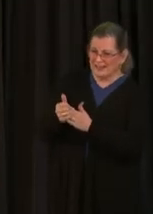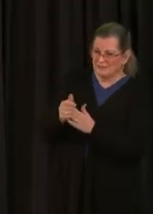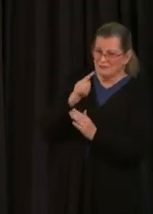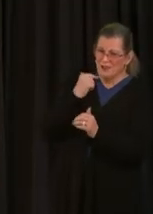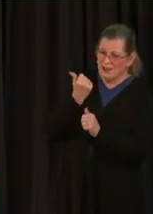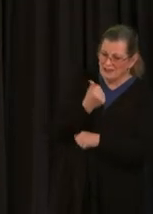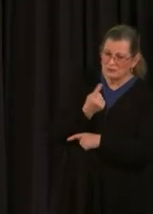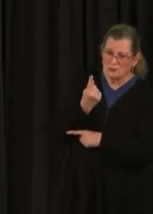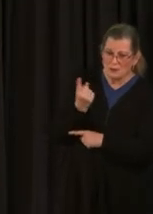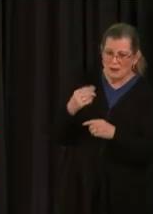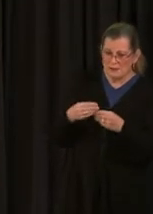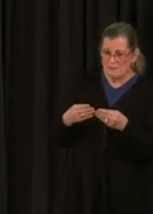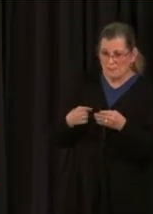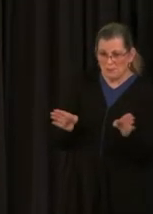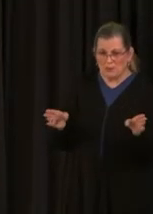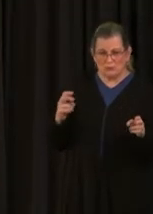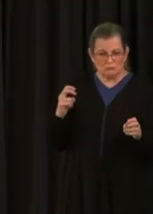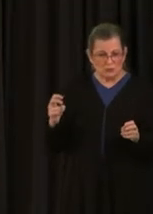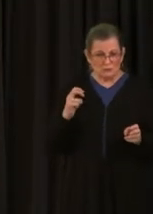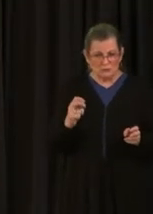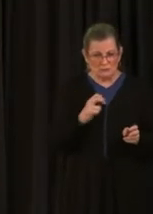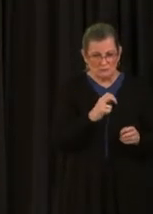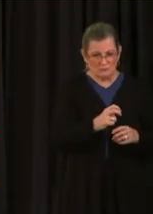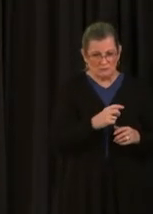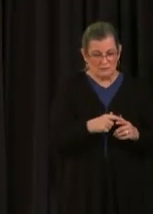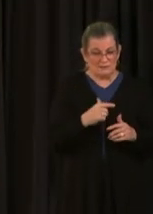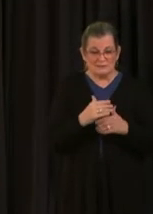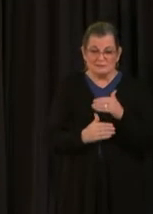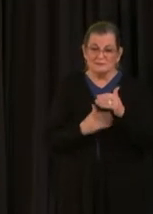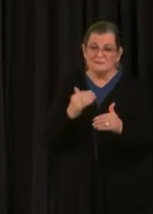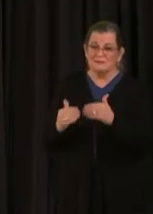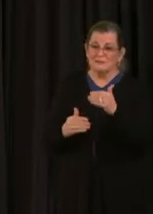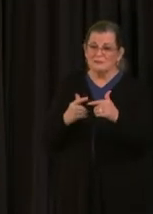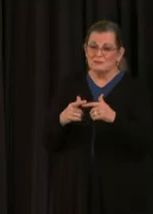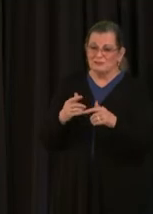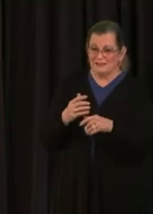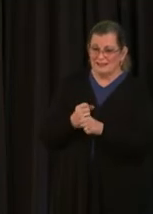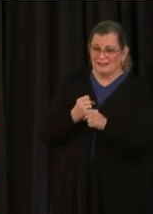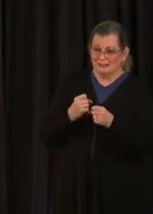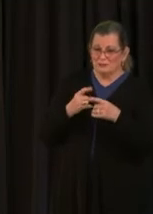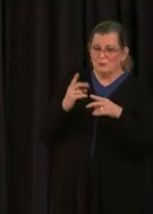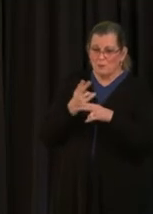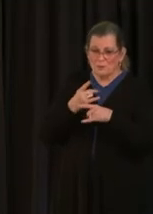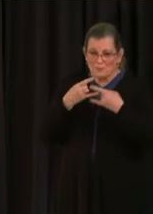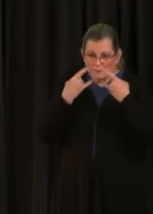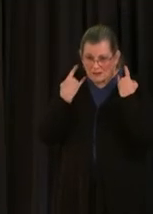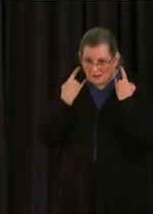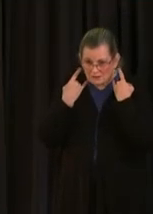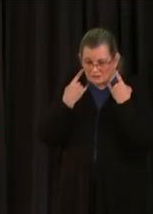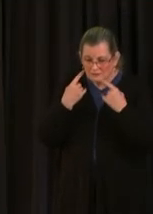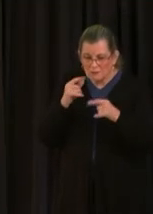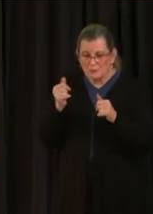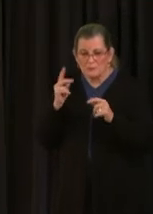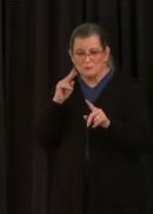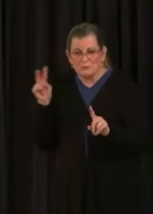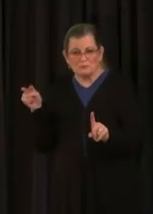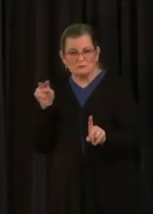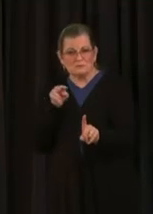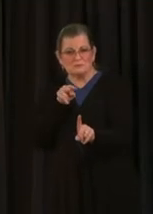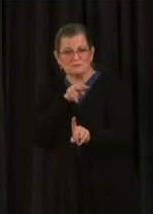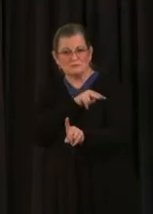employees and have found that our employee workforce has a relatively low, approximately